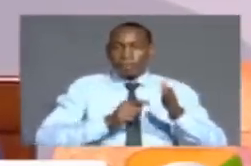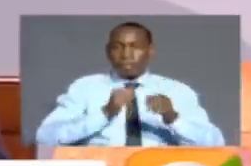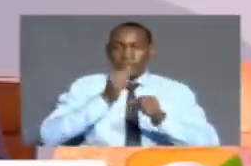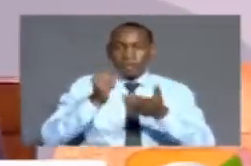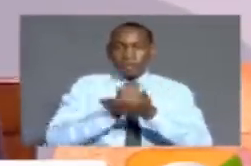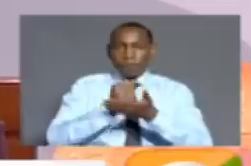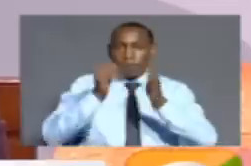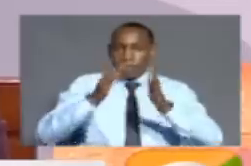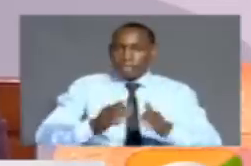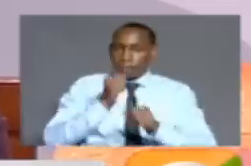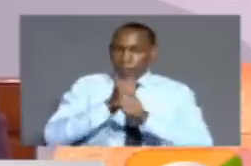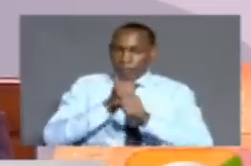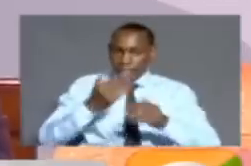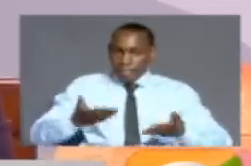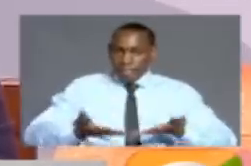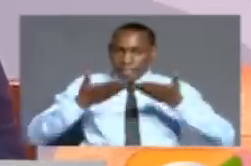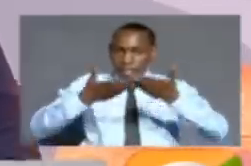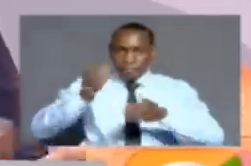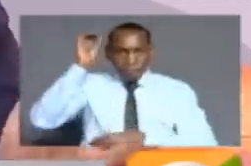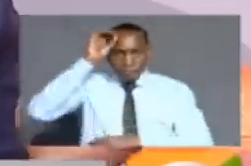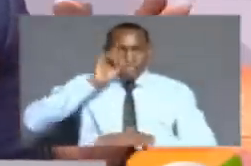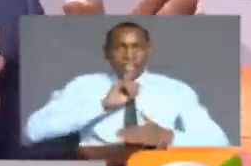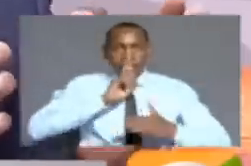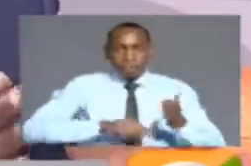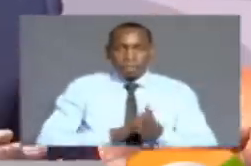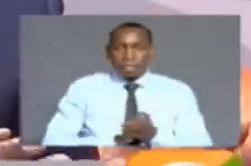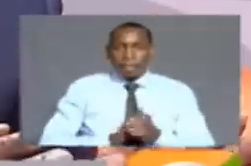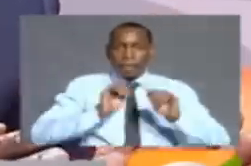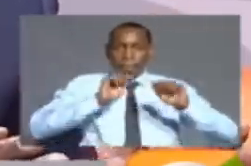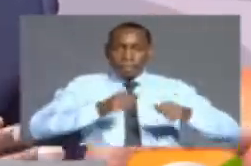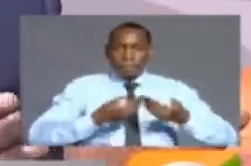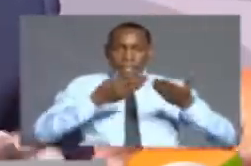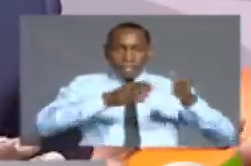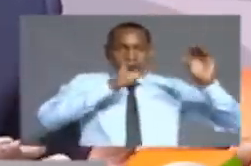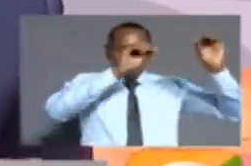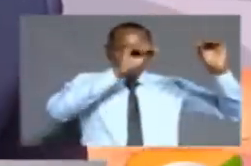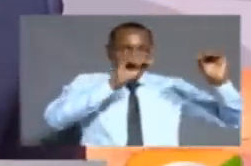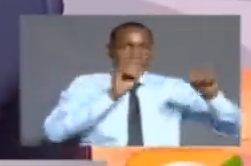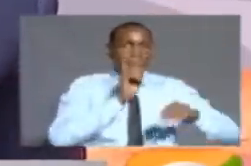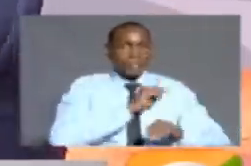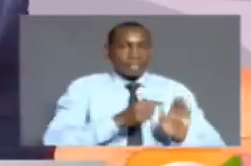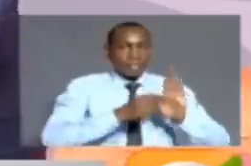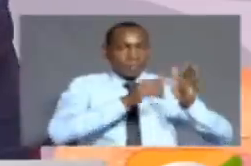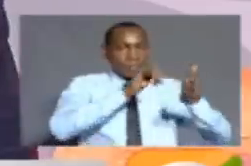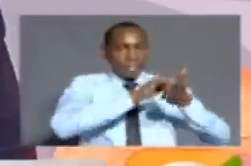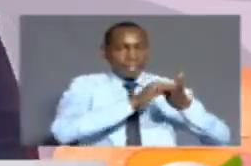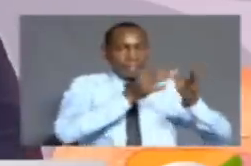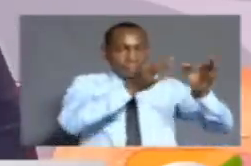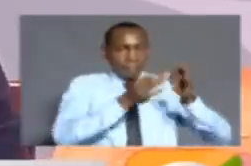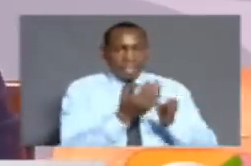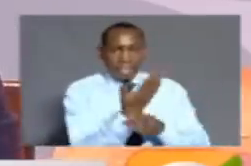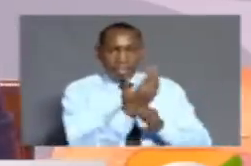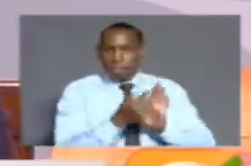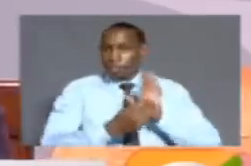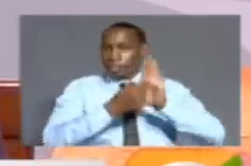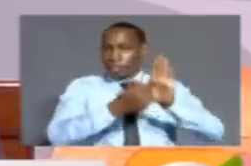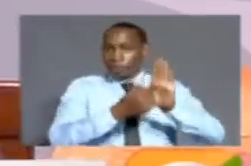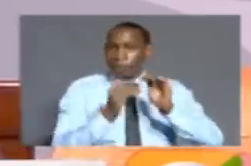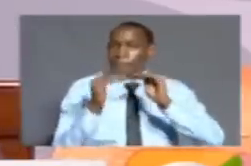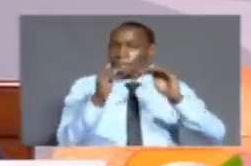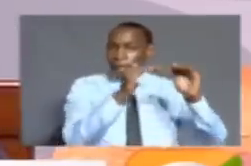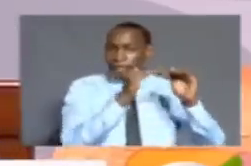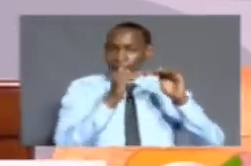He rendered an opinion. He said, I can render a qualified opinion to clearly state that your financial statements reflect